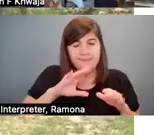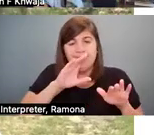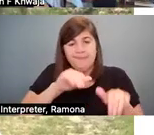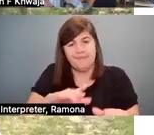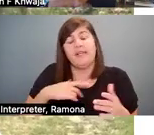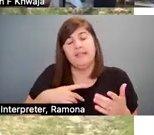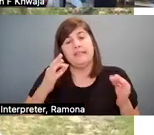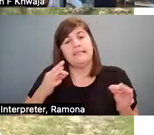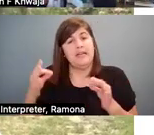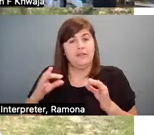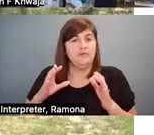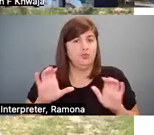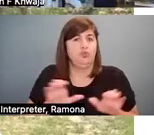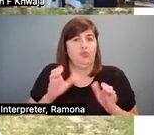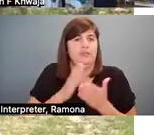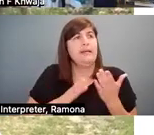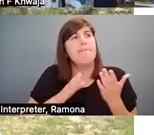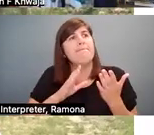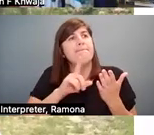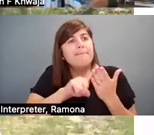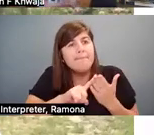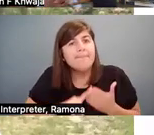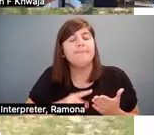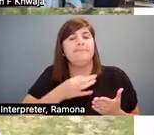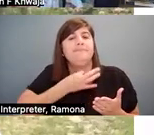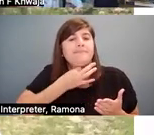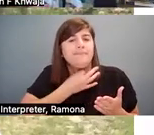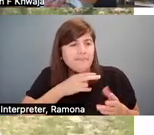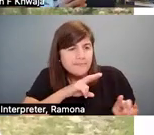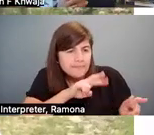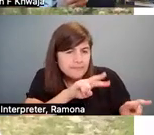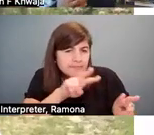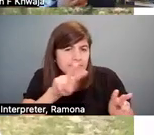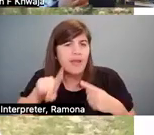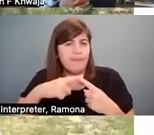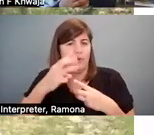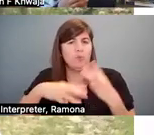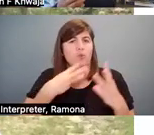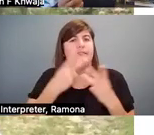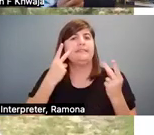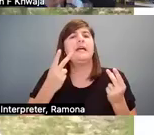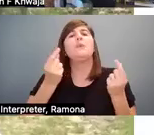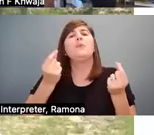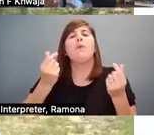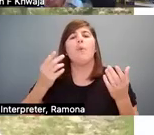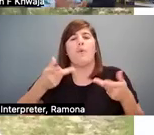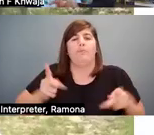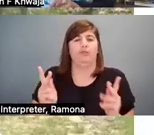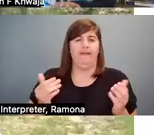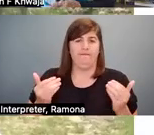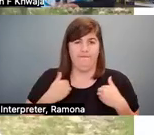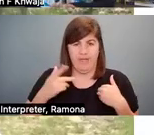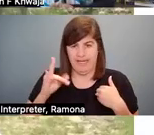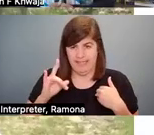lot of exploration and just be really curious about the world that I live in and the opportunities that were there for me to do. I did all